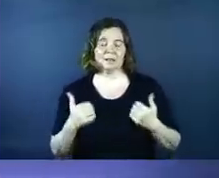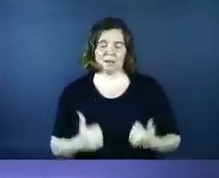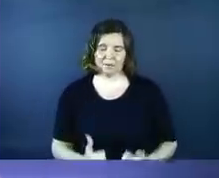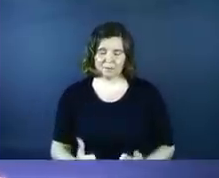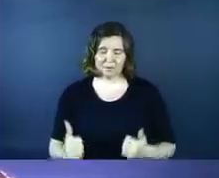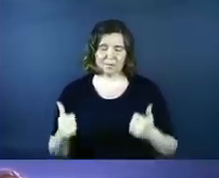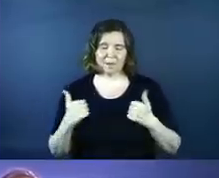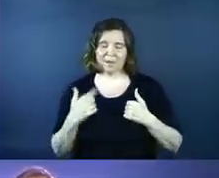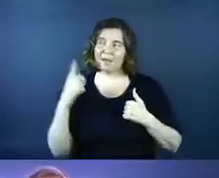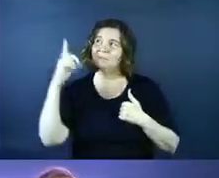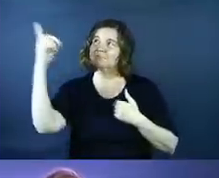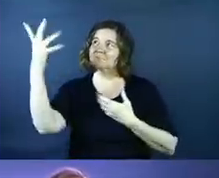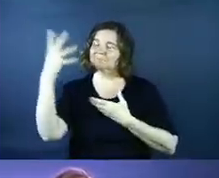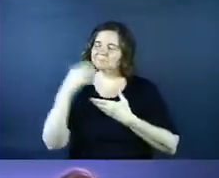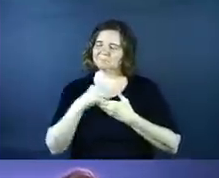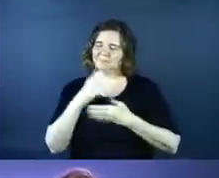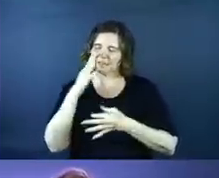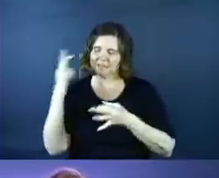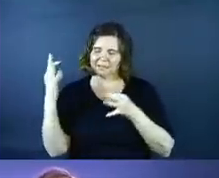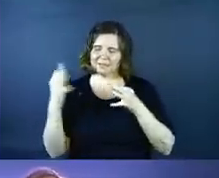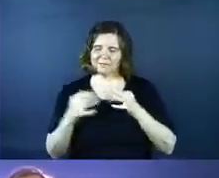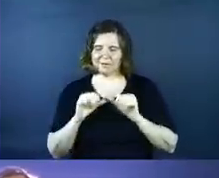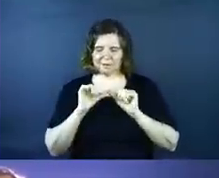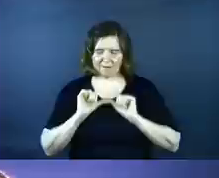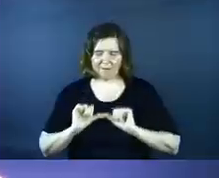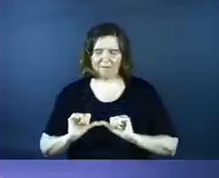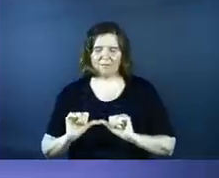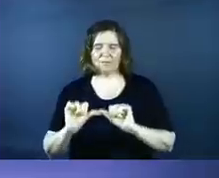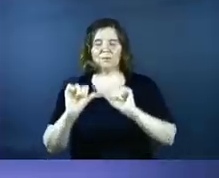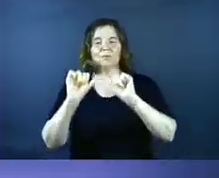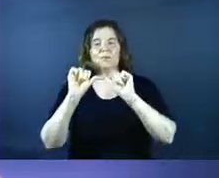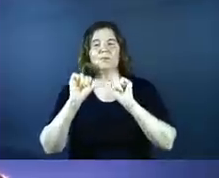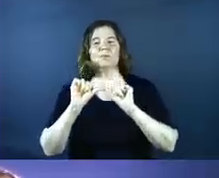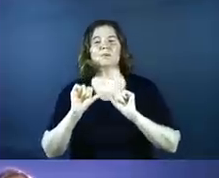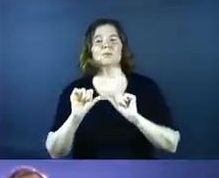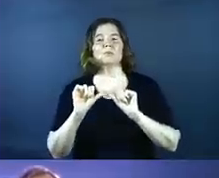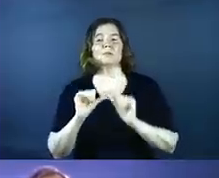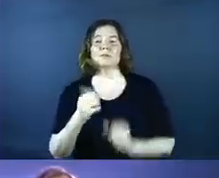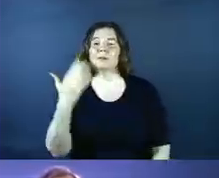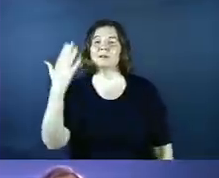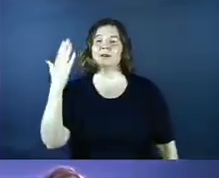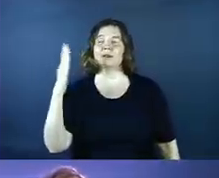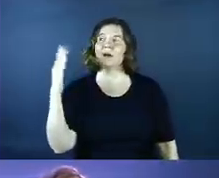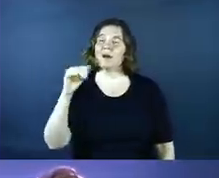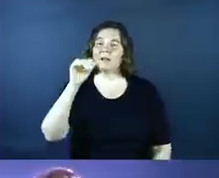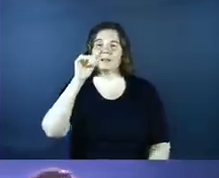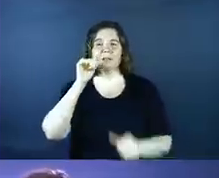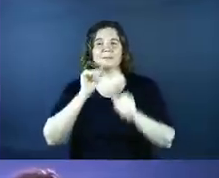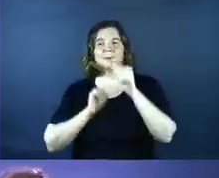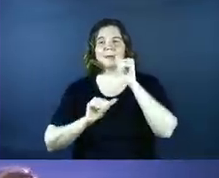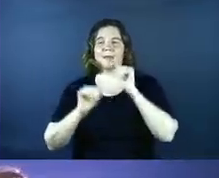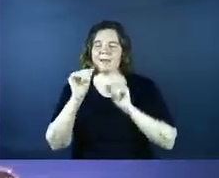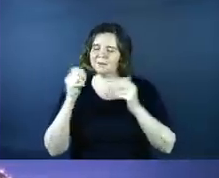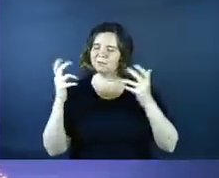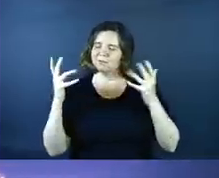as life remains, he is faithful. God is